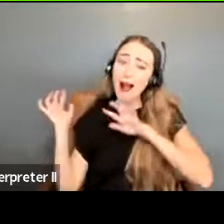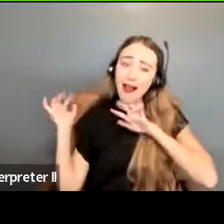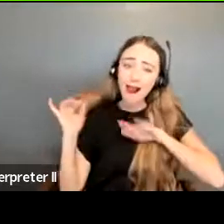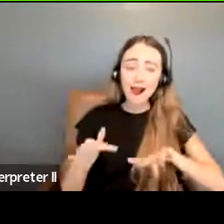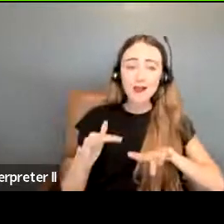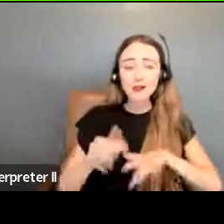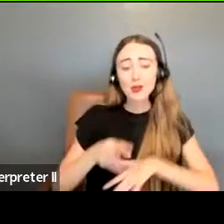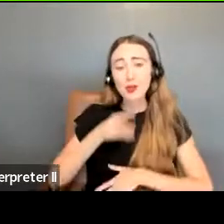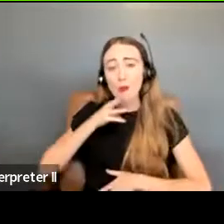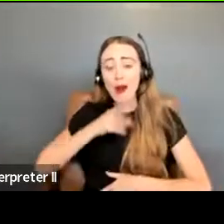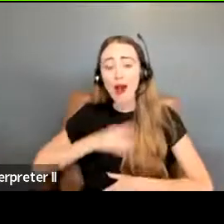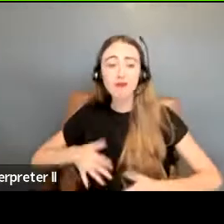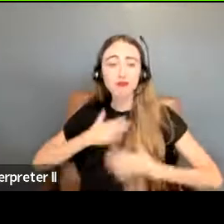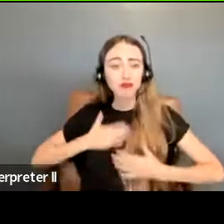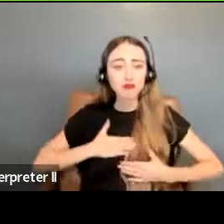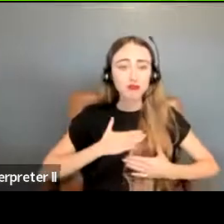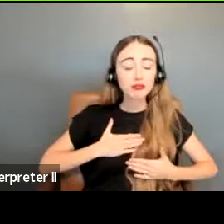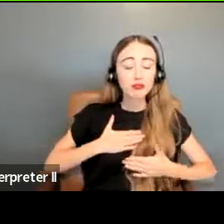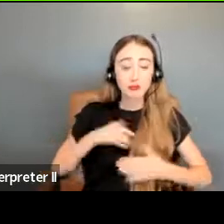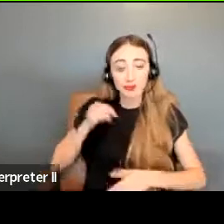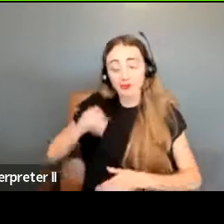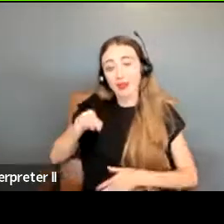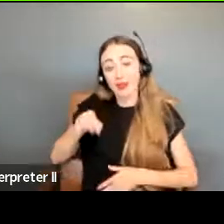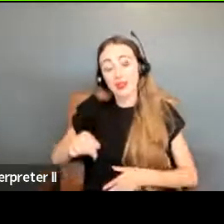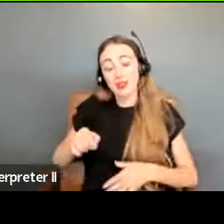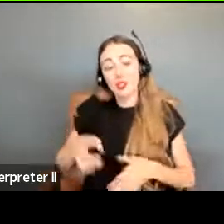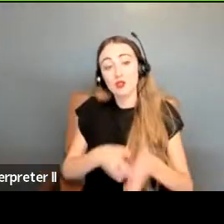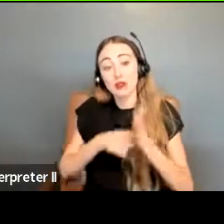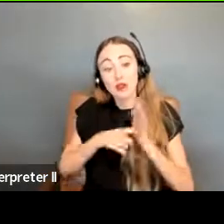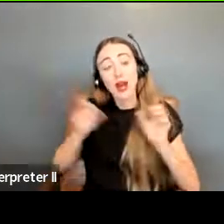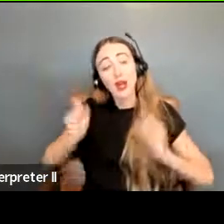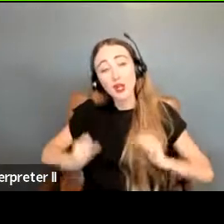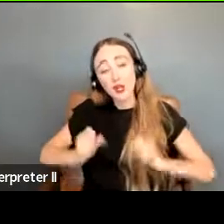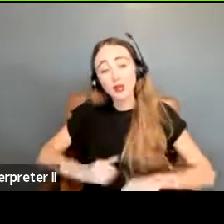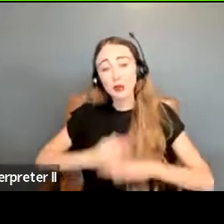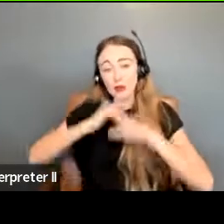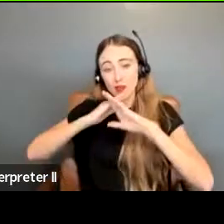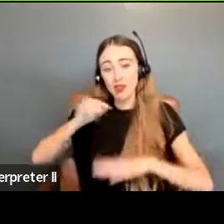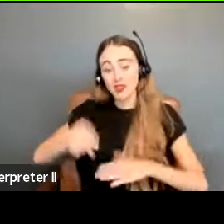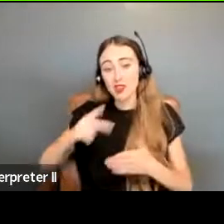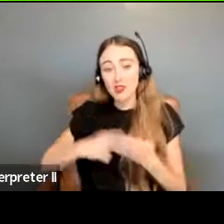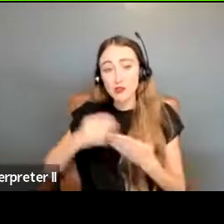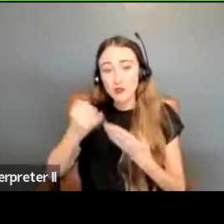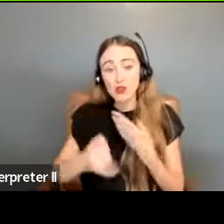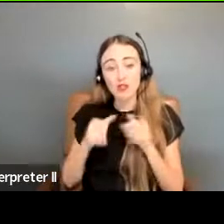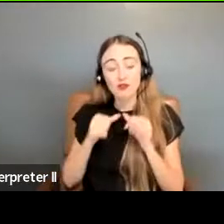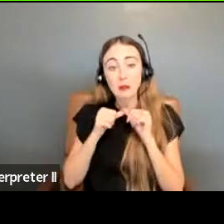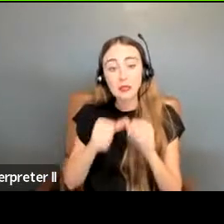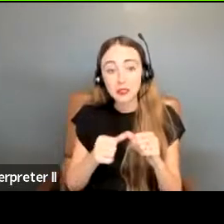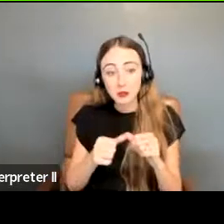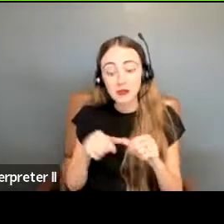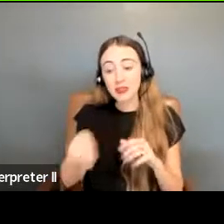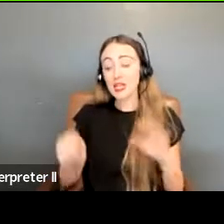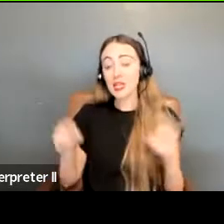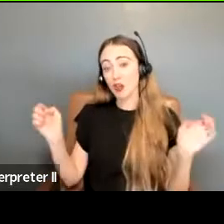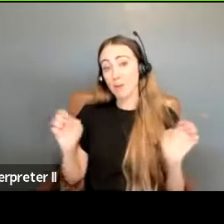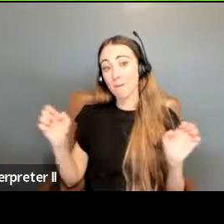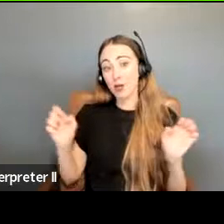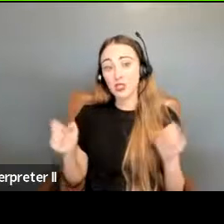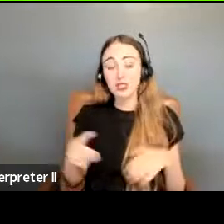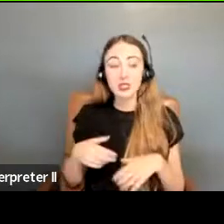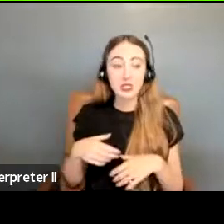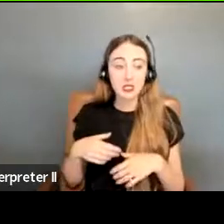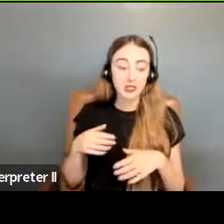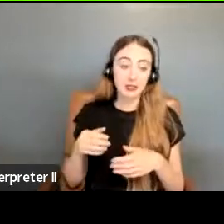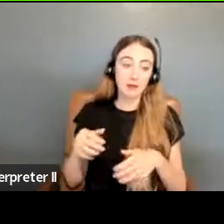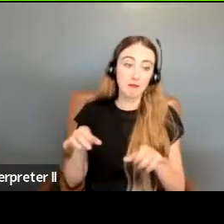waterway. Nevertheless, this regulatory requirement could prevent this project from moving forward. These emergency measures would address that